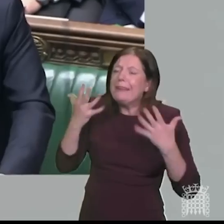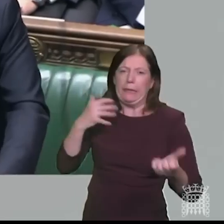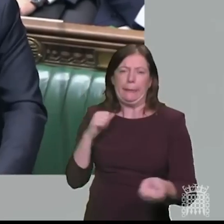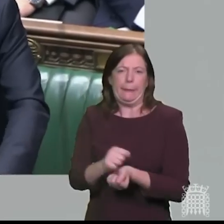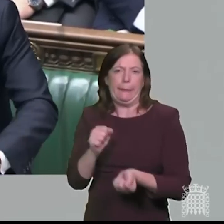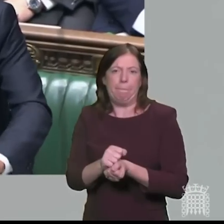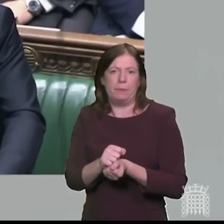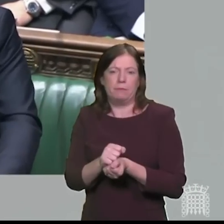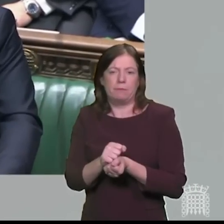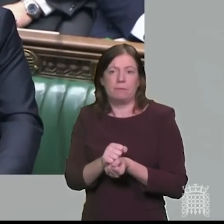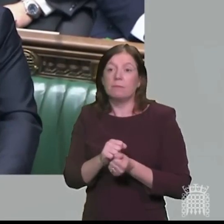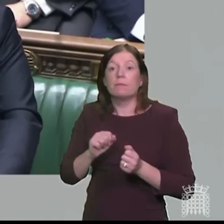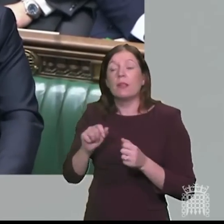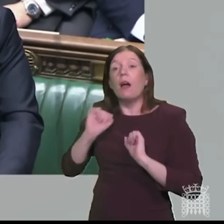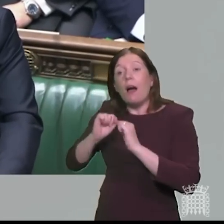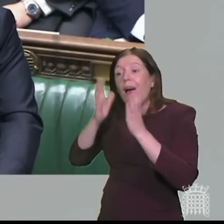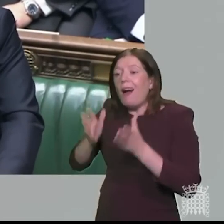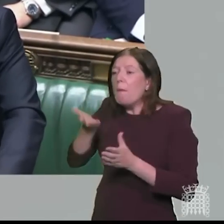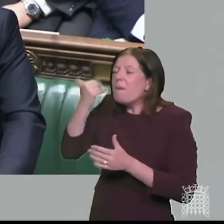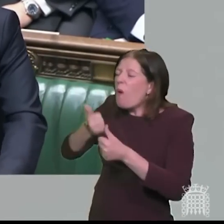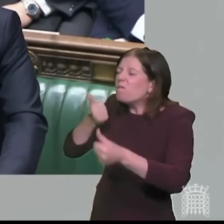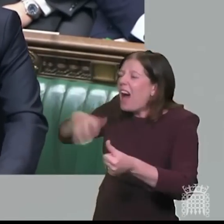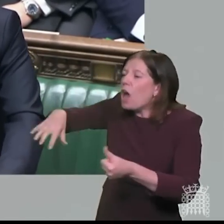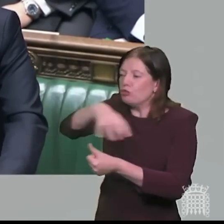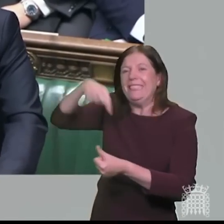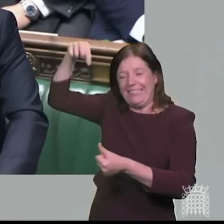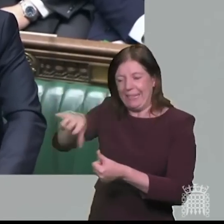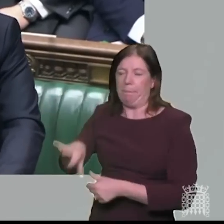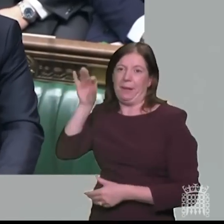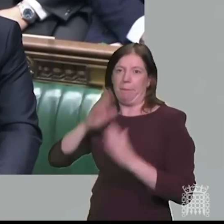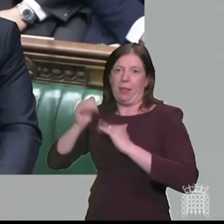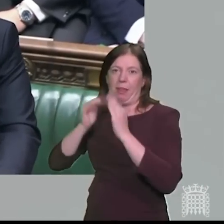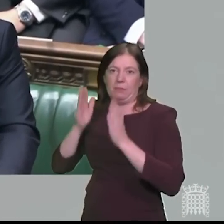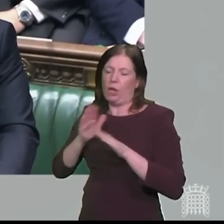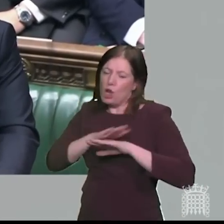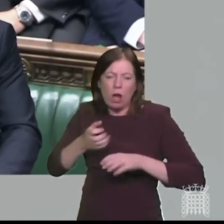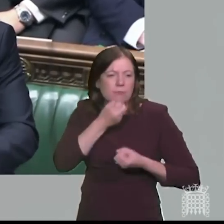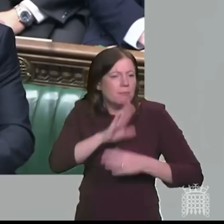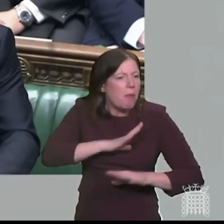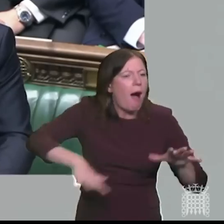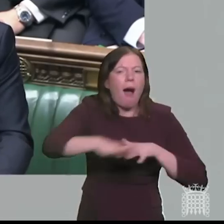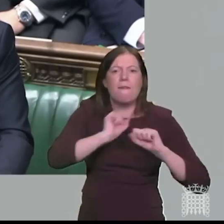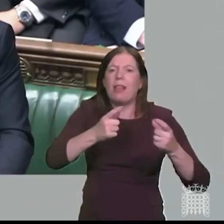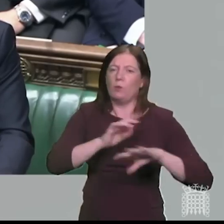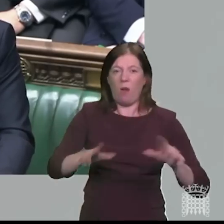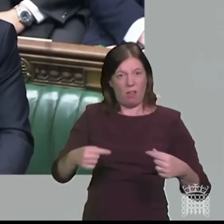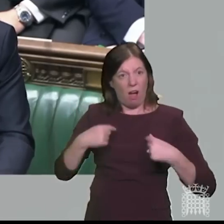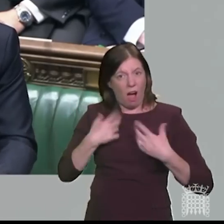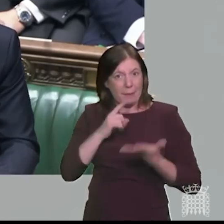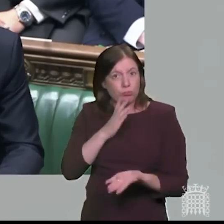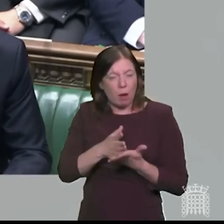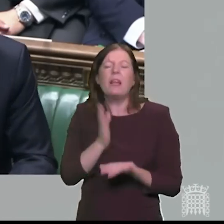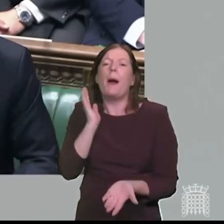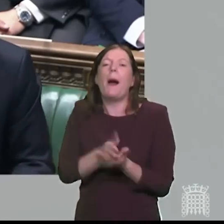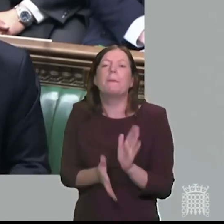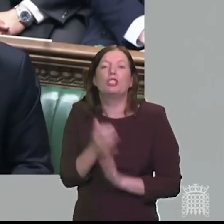millions more in developing brownfield sites. But, Mr. Speaker, the simple truth is, that's what I said I would do, and that's what we've delivered, and that